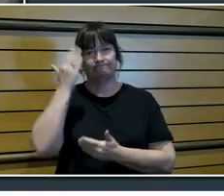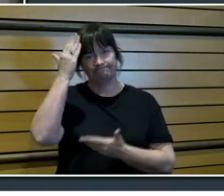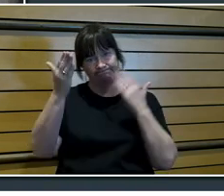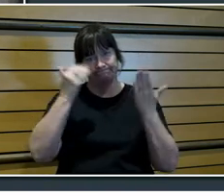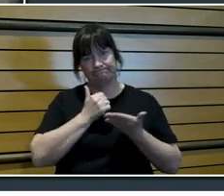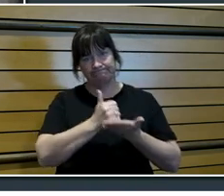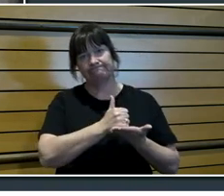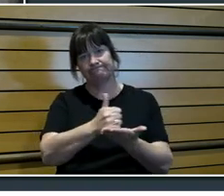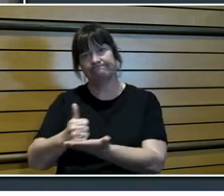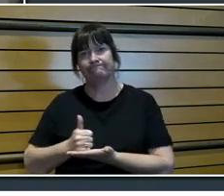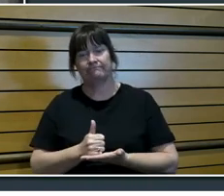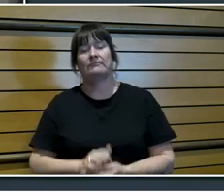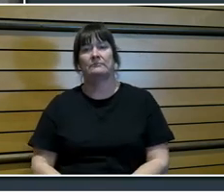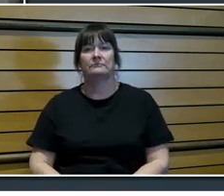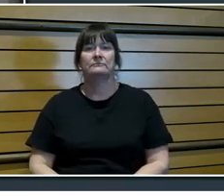katoa.